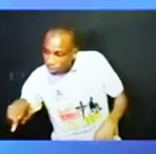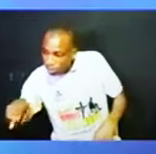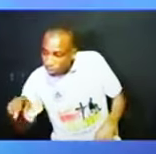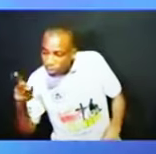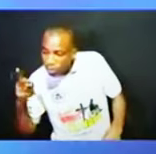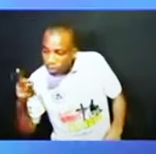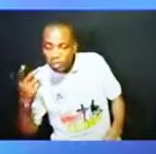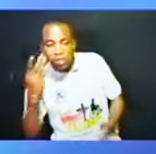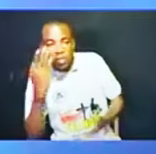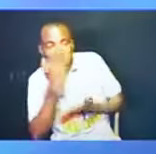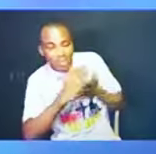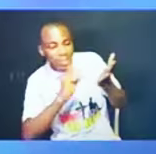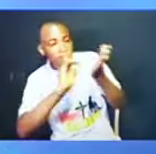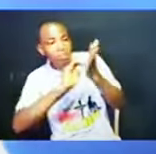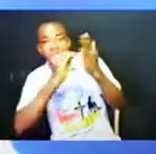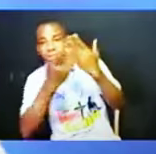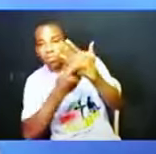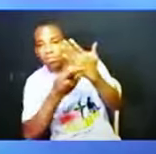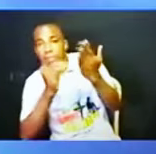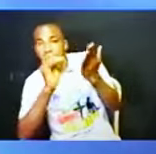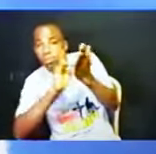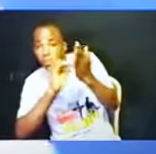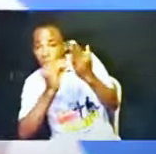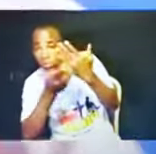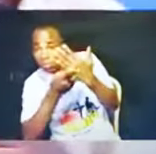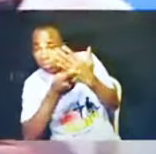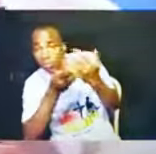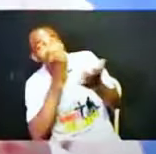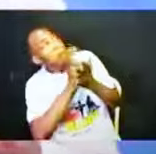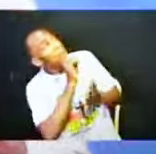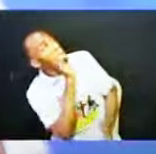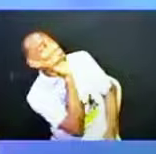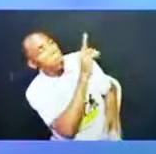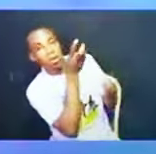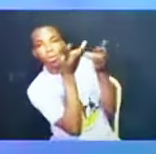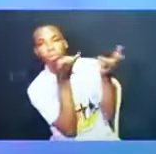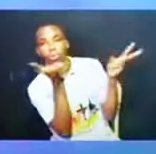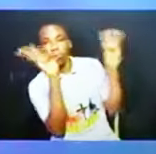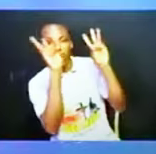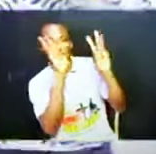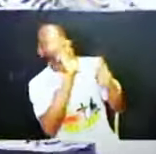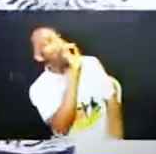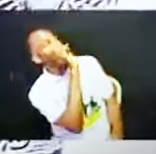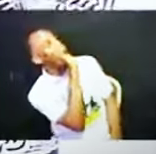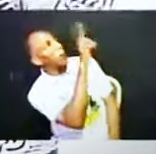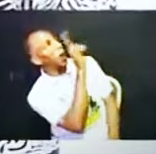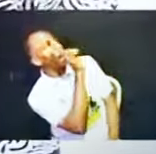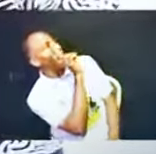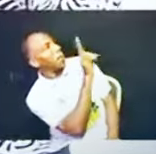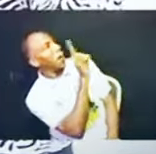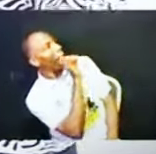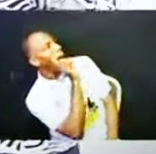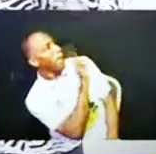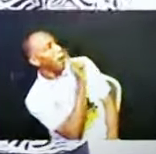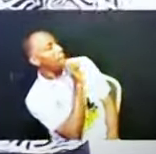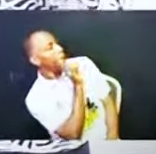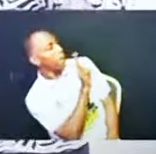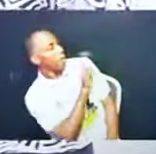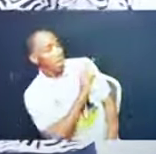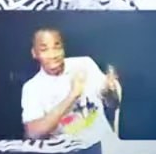on her wall. And just one room, small room like that.